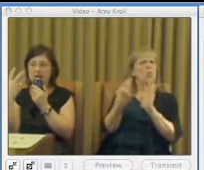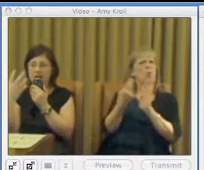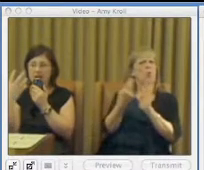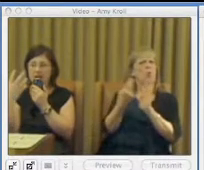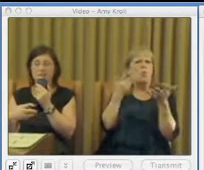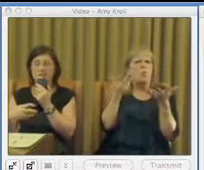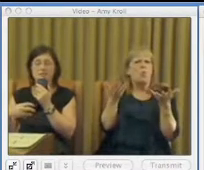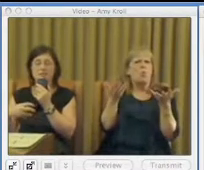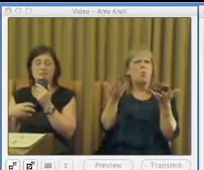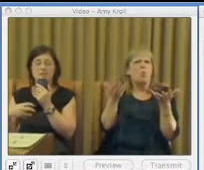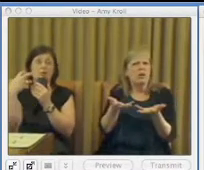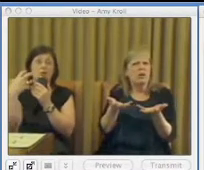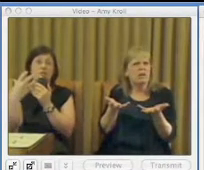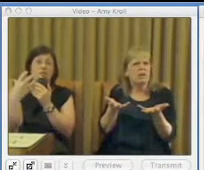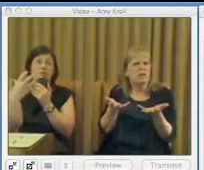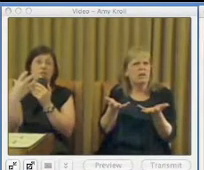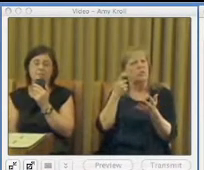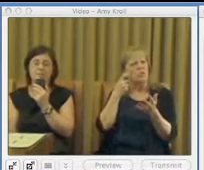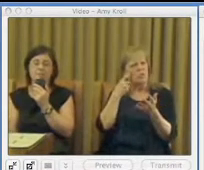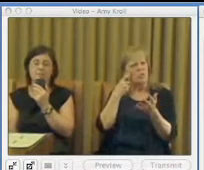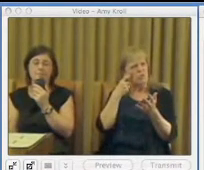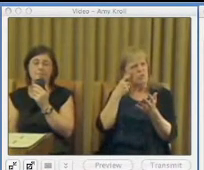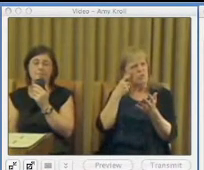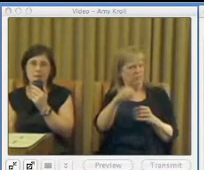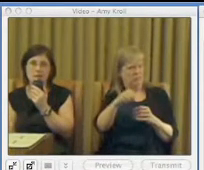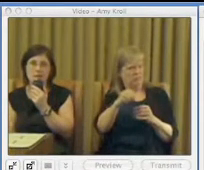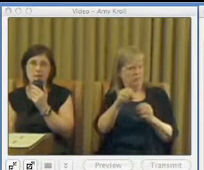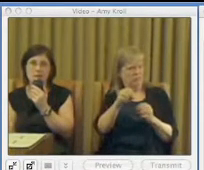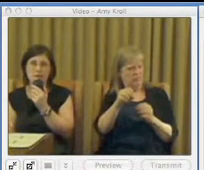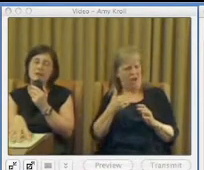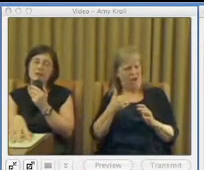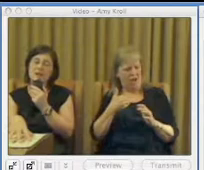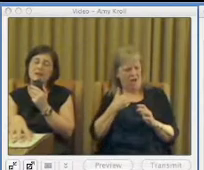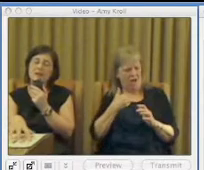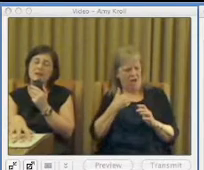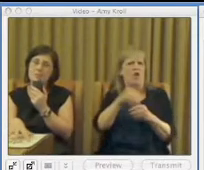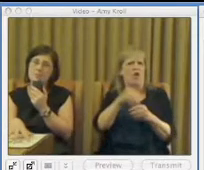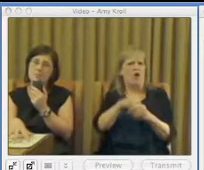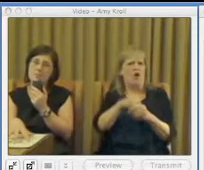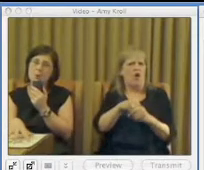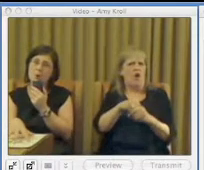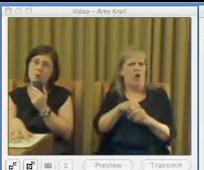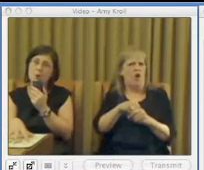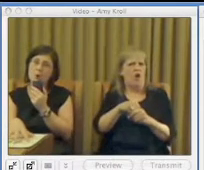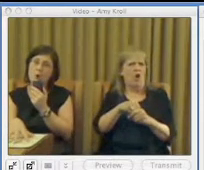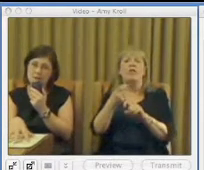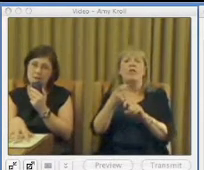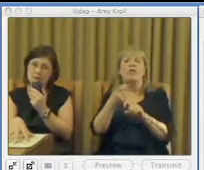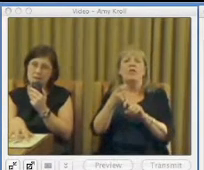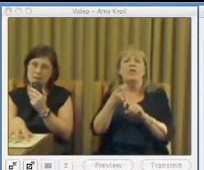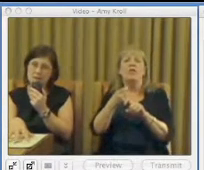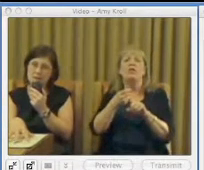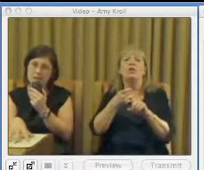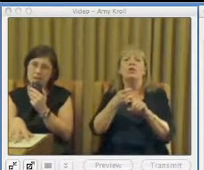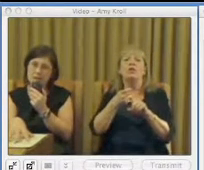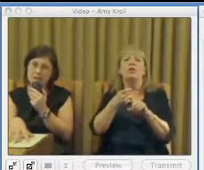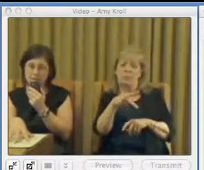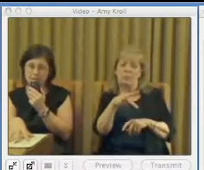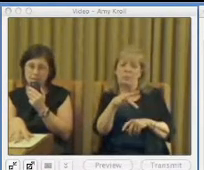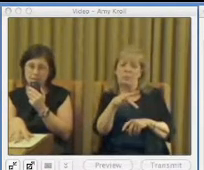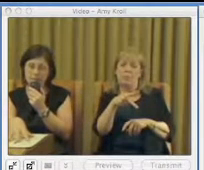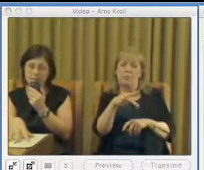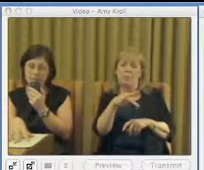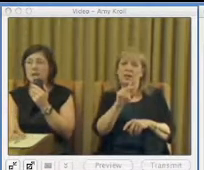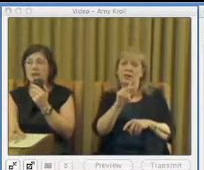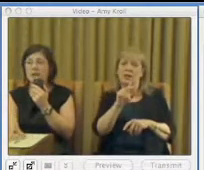and start to recognize that interpreters had more involvement. So in that reading from Franz Pochacker that you